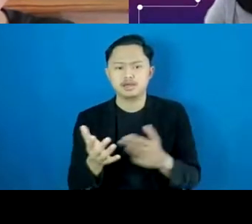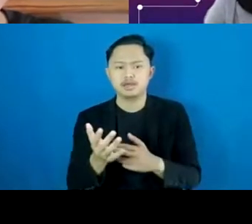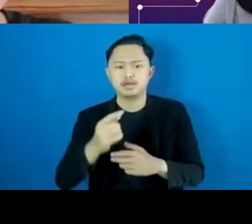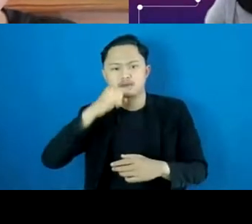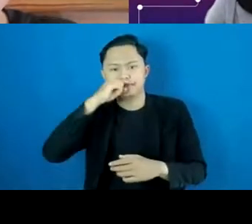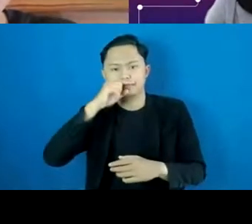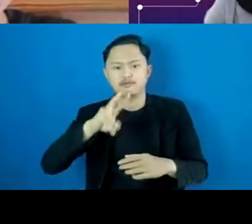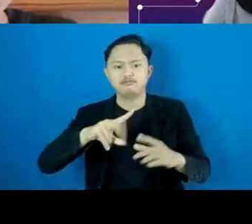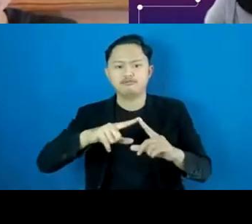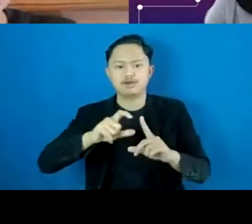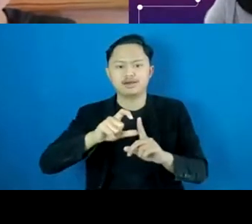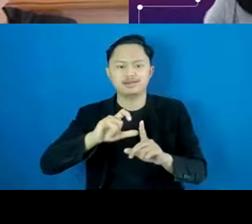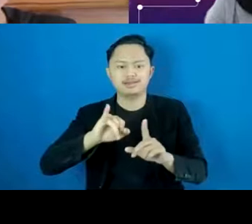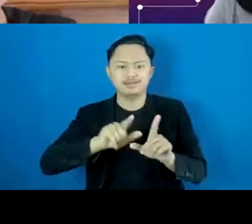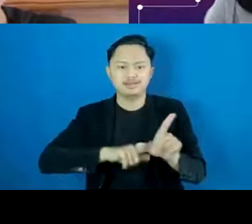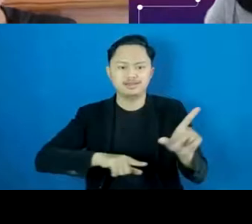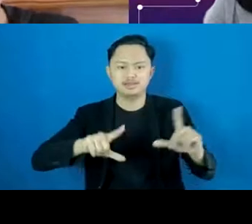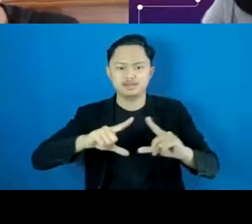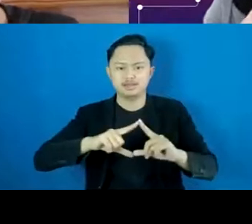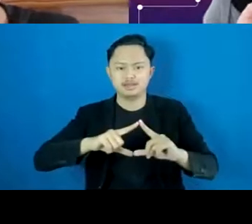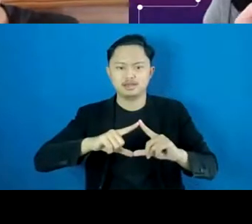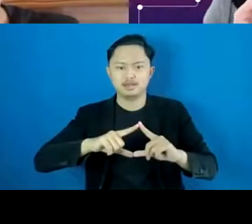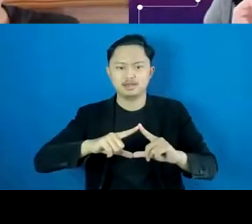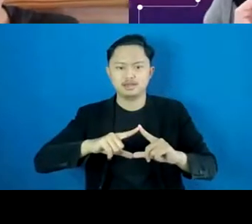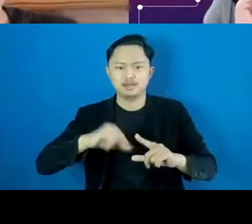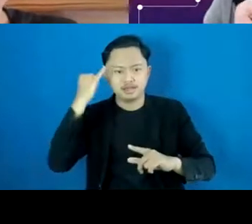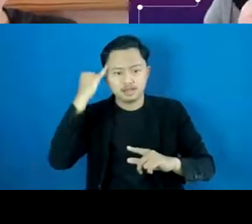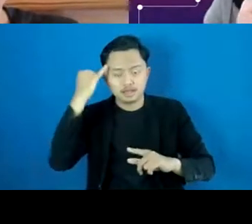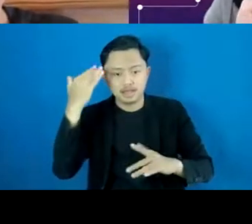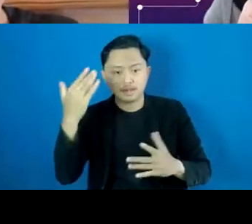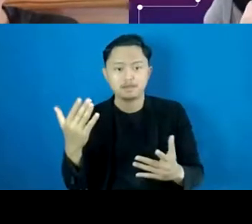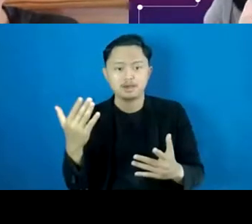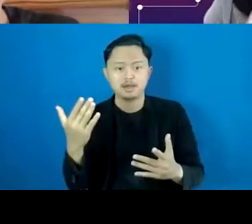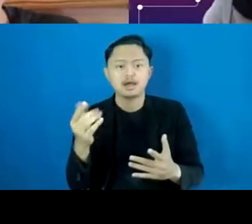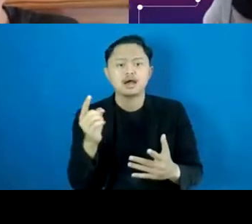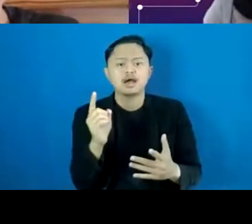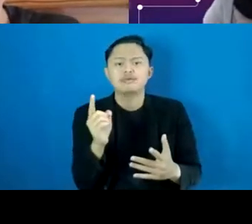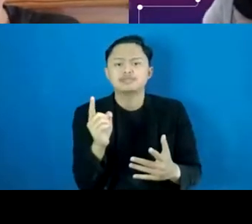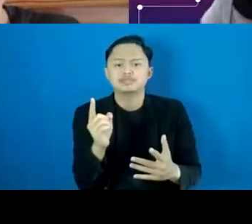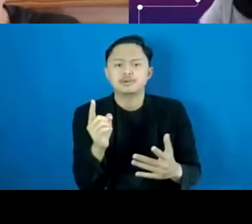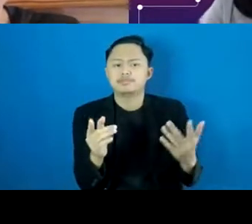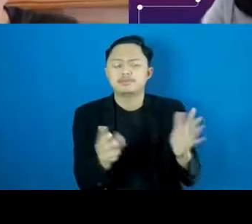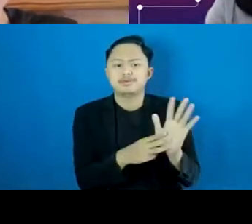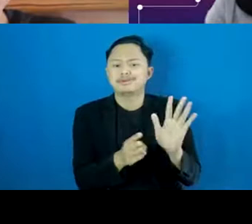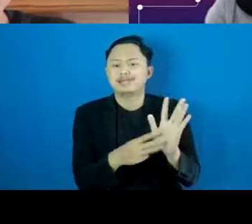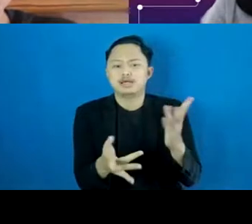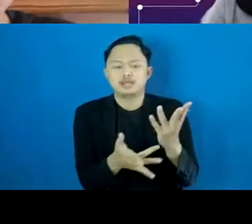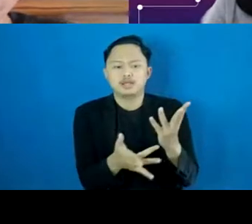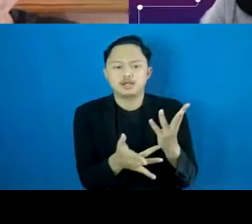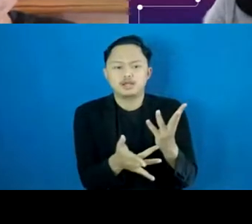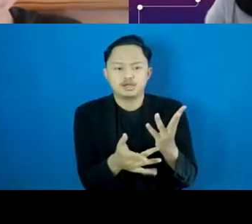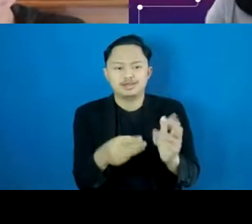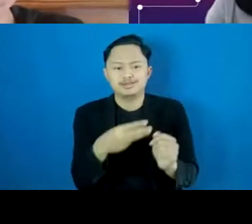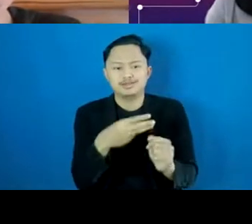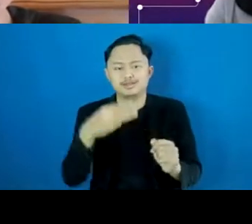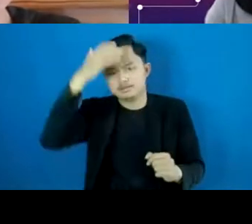The question proposed is, what is the main technical problem during e-bus operation in